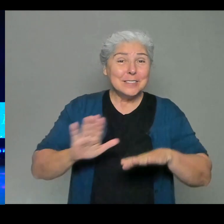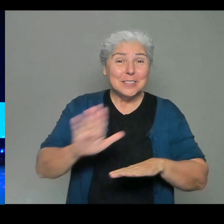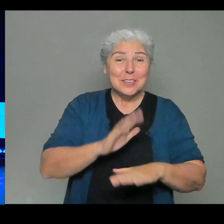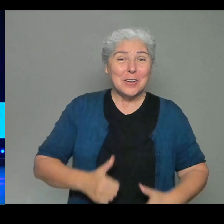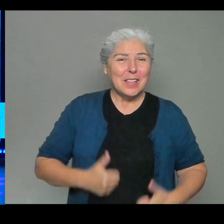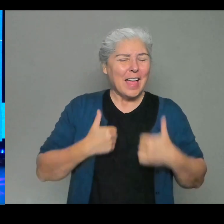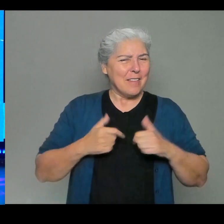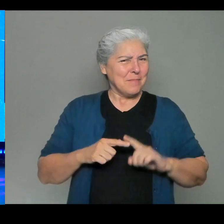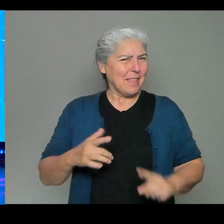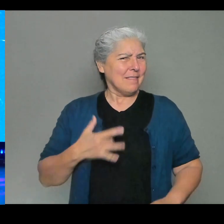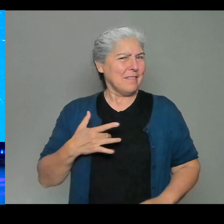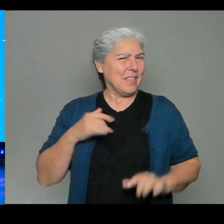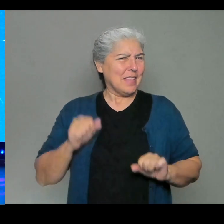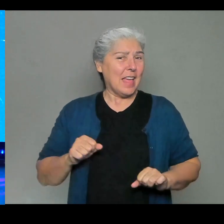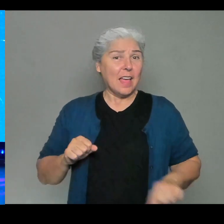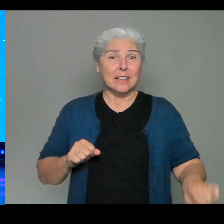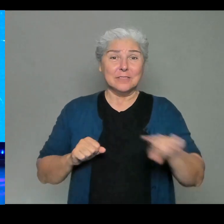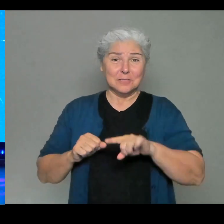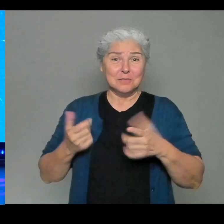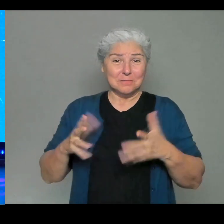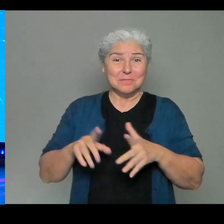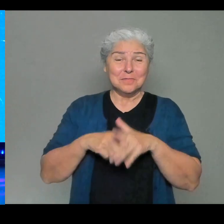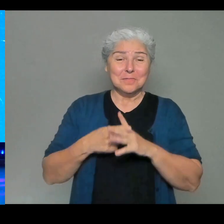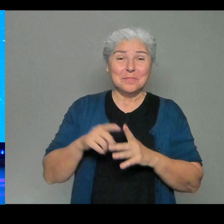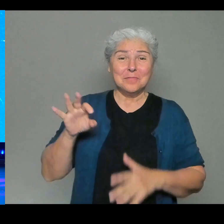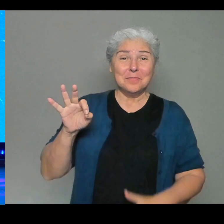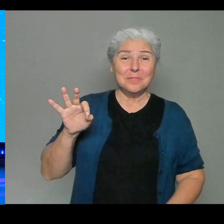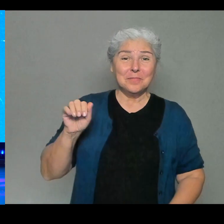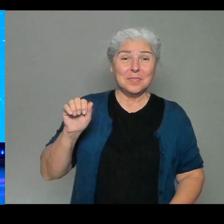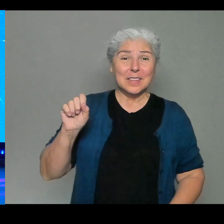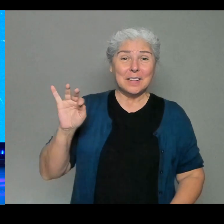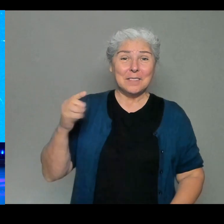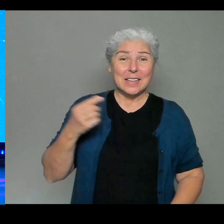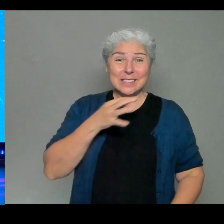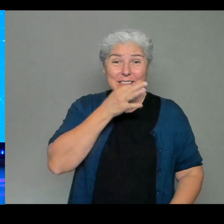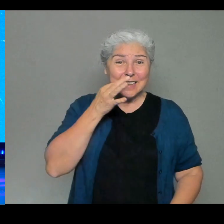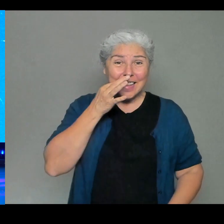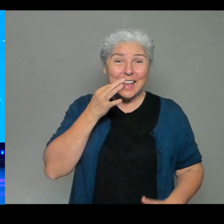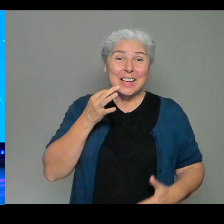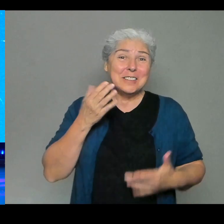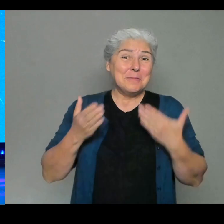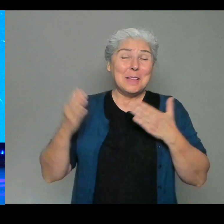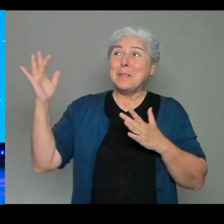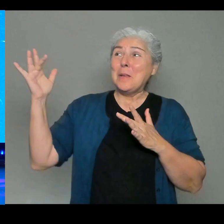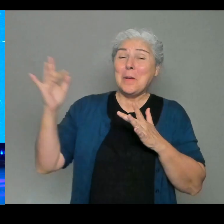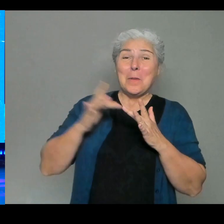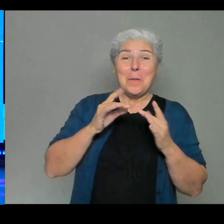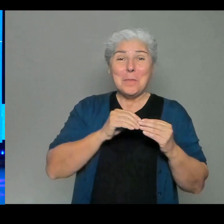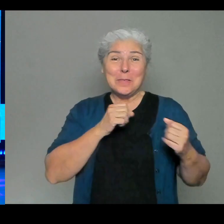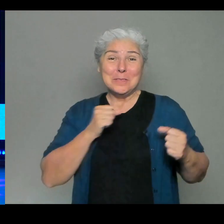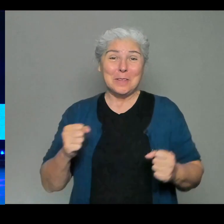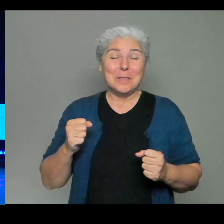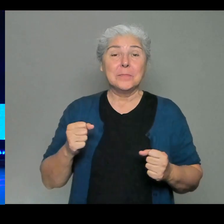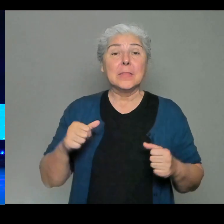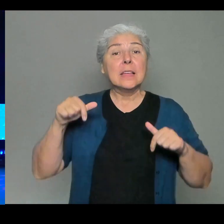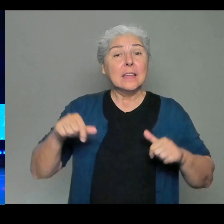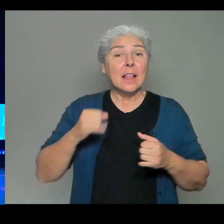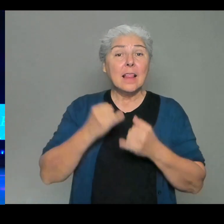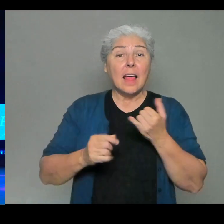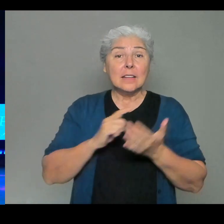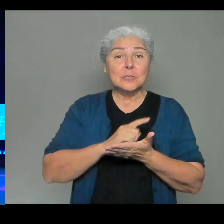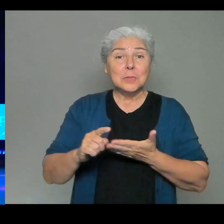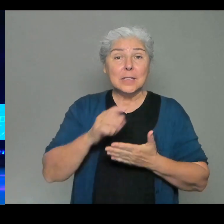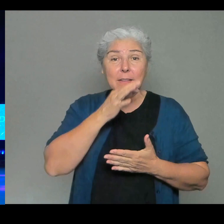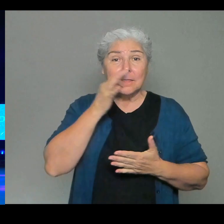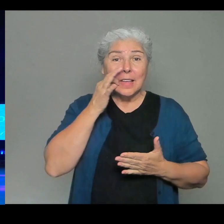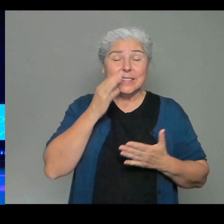know a lot of people are fasting and you're probably a little more intimate with God. Can I get amen? We are in our last week And I want to